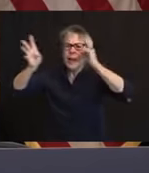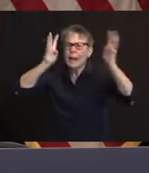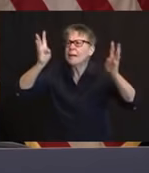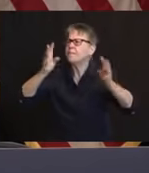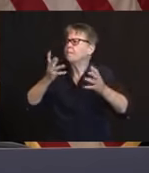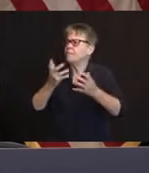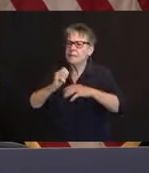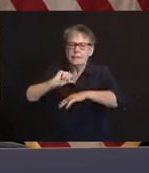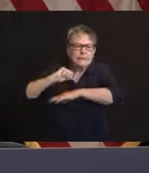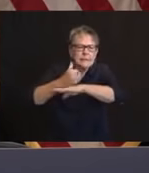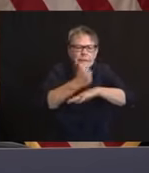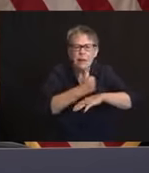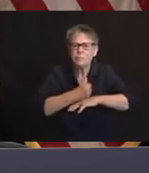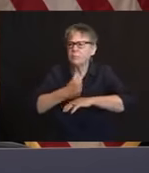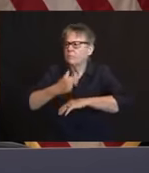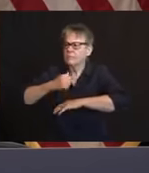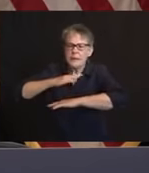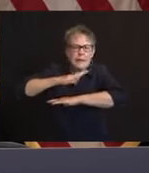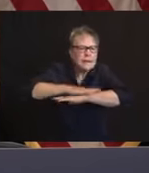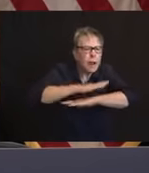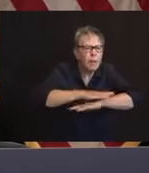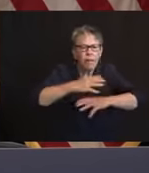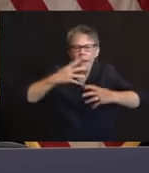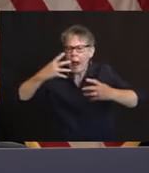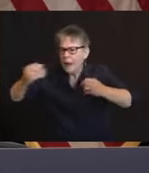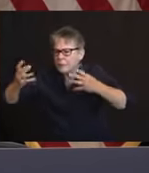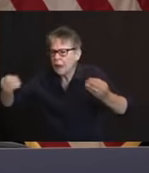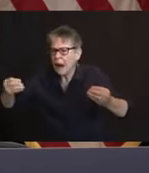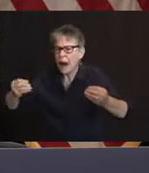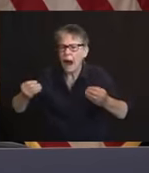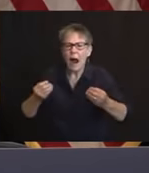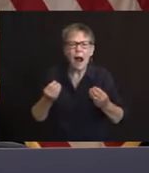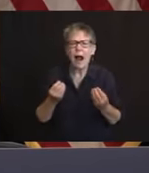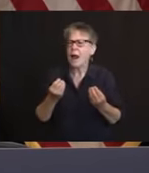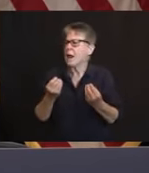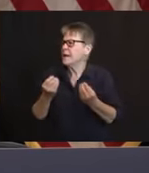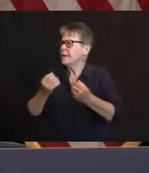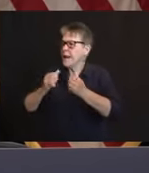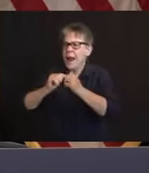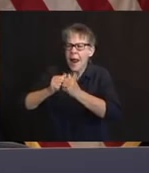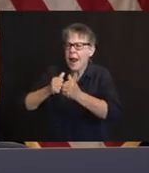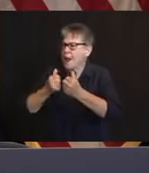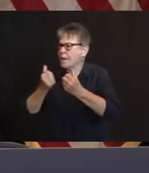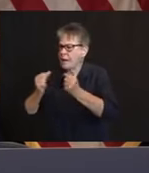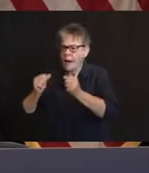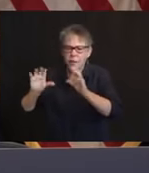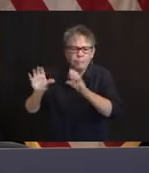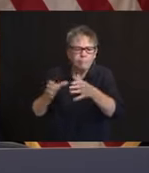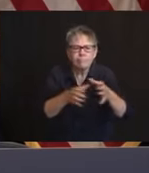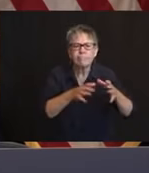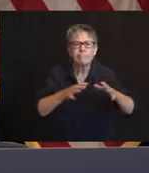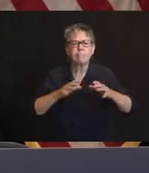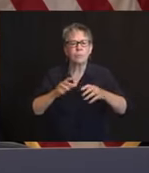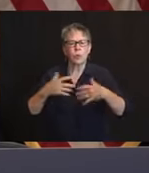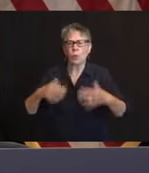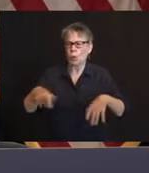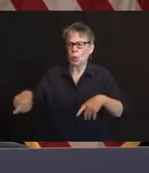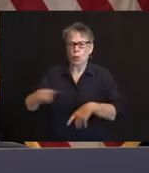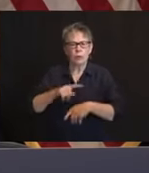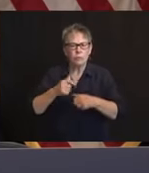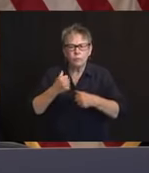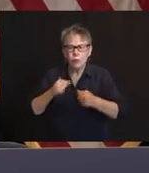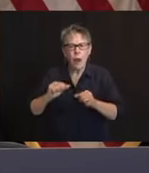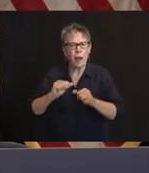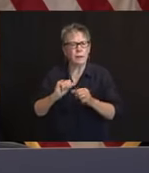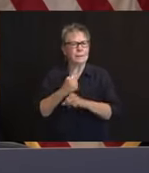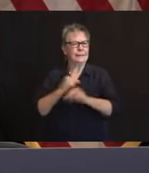they're doing it safe. They're working with law enforcement and their public works. And I thought it was worth noting those that were,